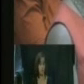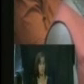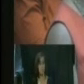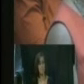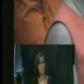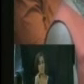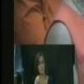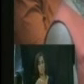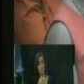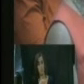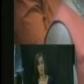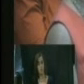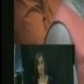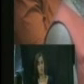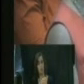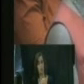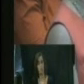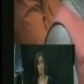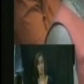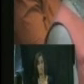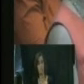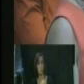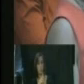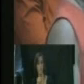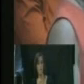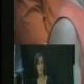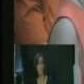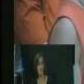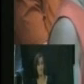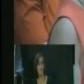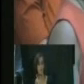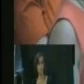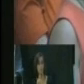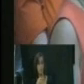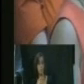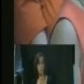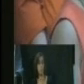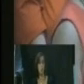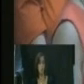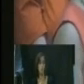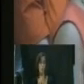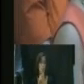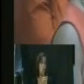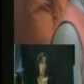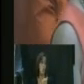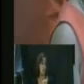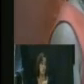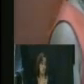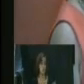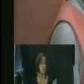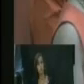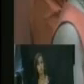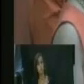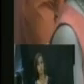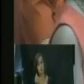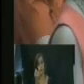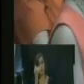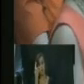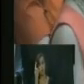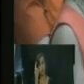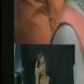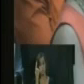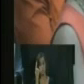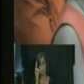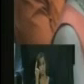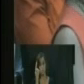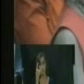support we need by somebody who is only watching out and working closely with a small number of schools and understands they